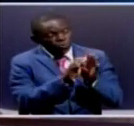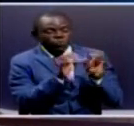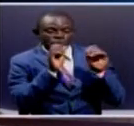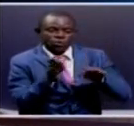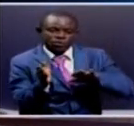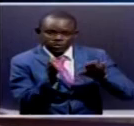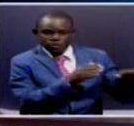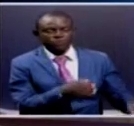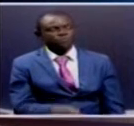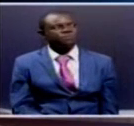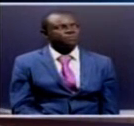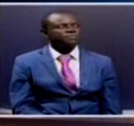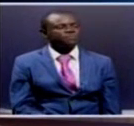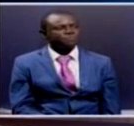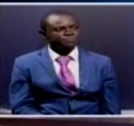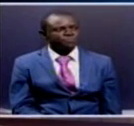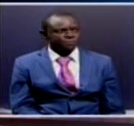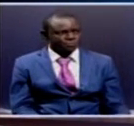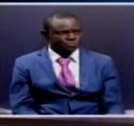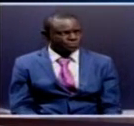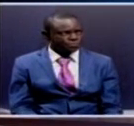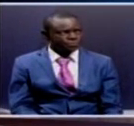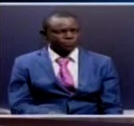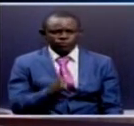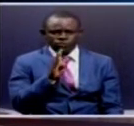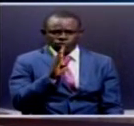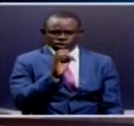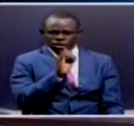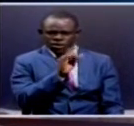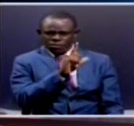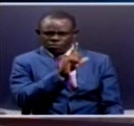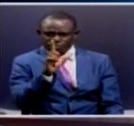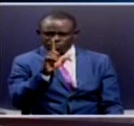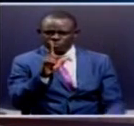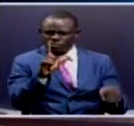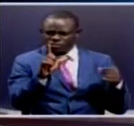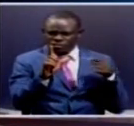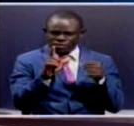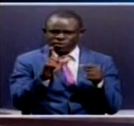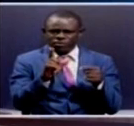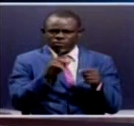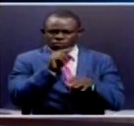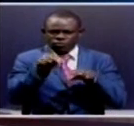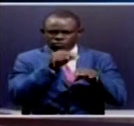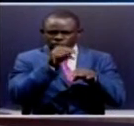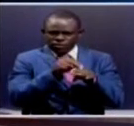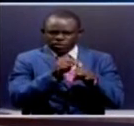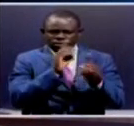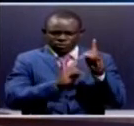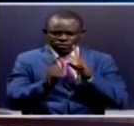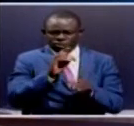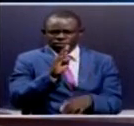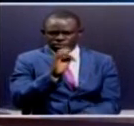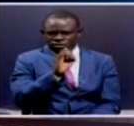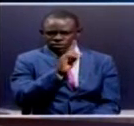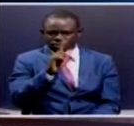bill. The National Dialogue Bill also creates a National Dialogue Forum, which we're discussing now. And the forum is